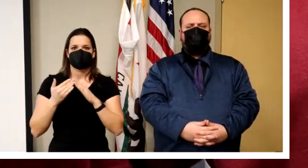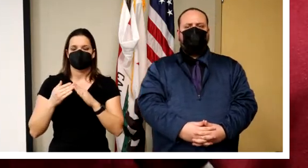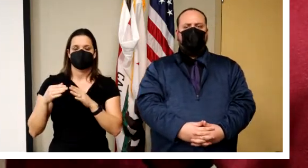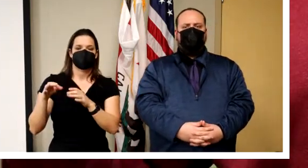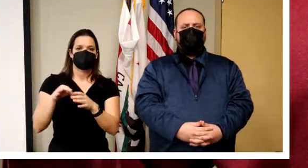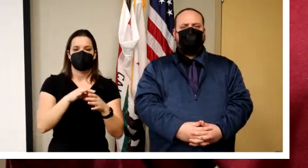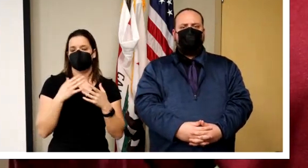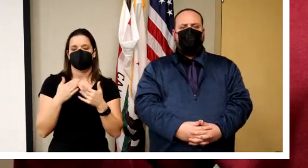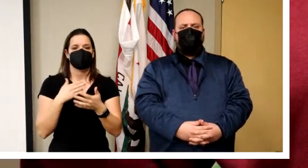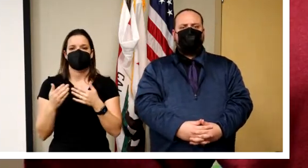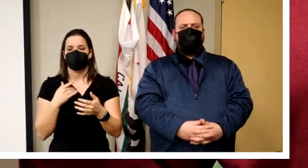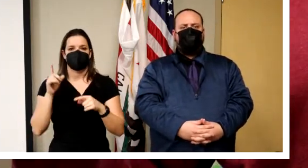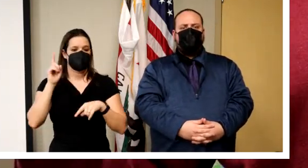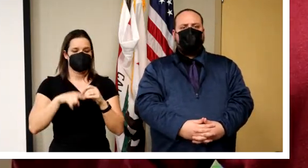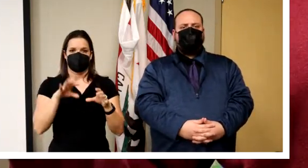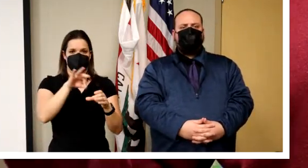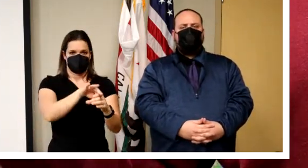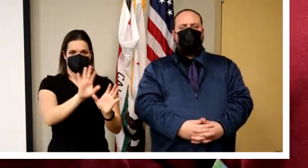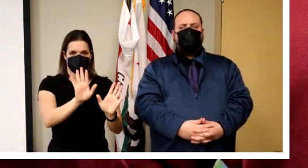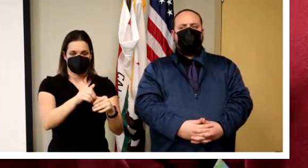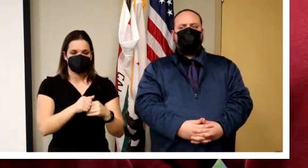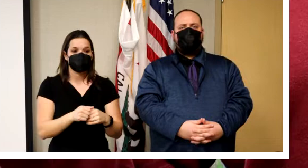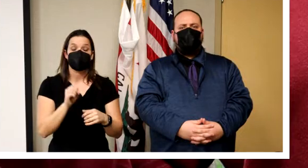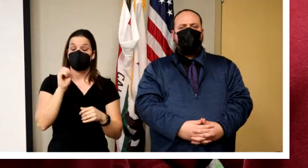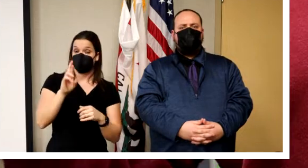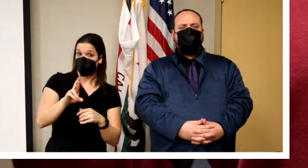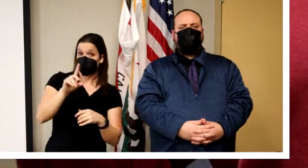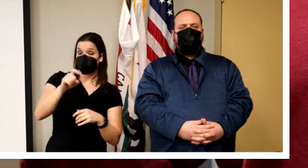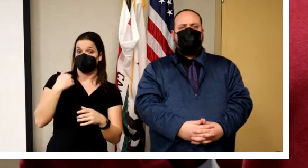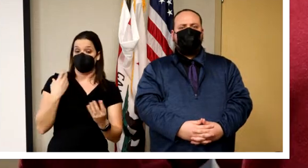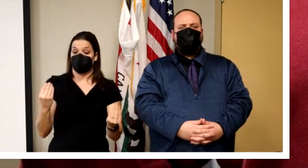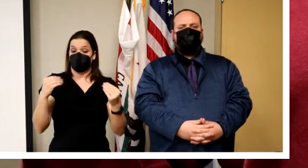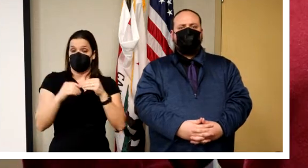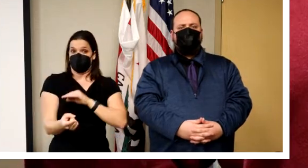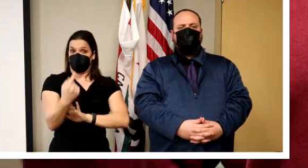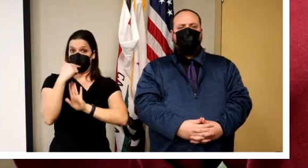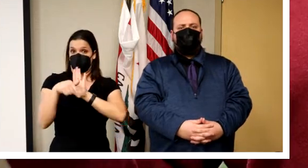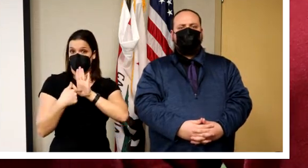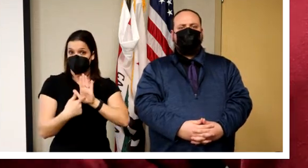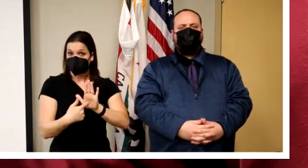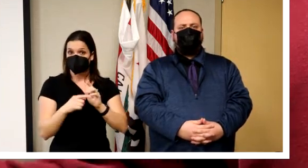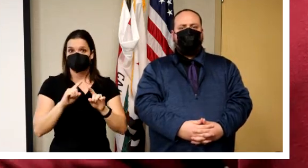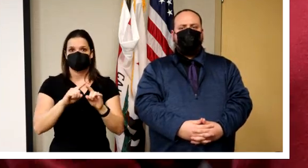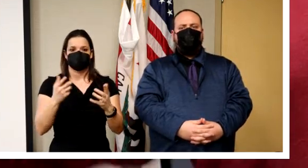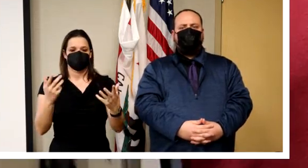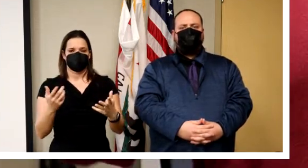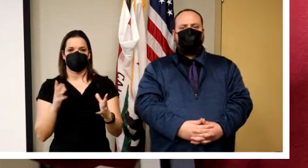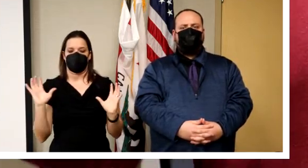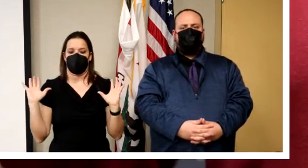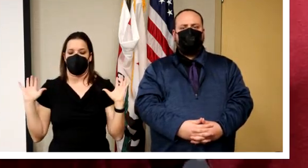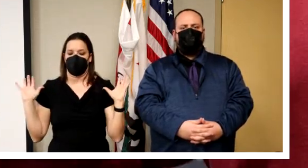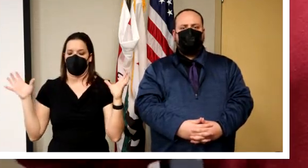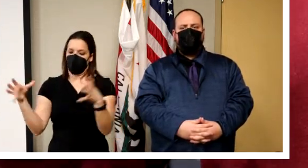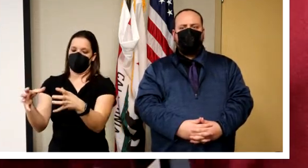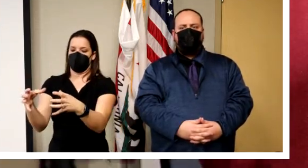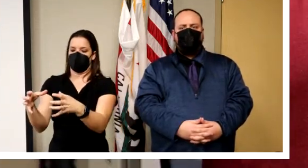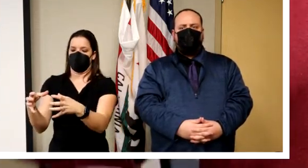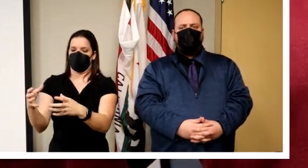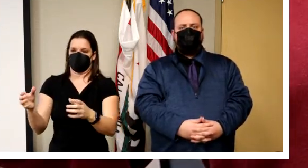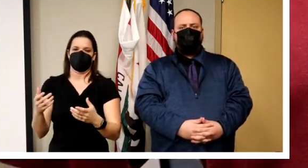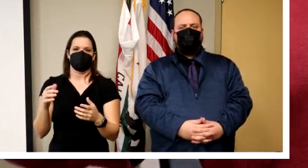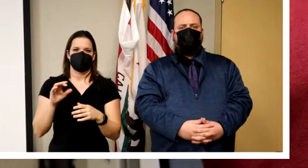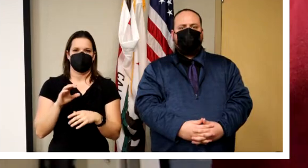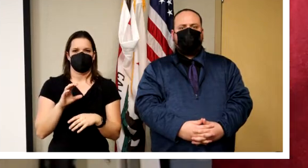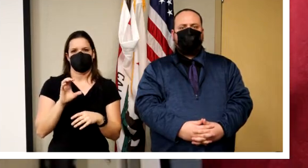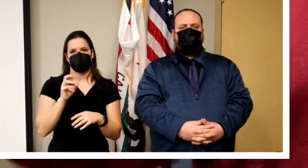Congress, legislature, whatever, or they should have had more than one representative, but instead they just packed all, it's called cracking,